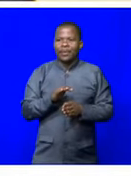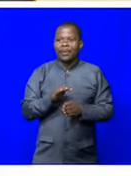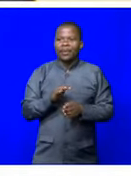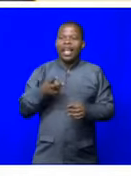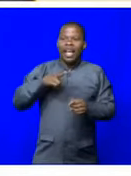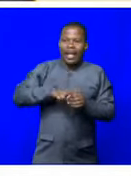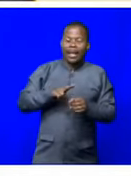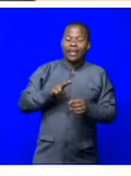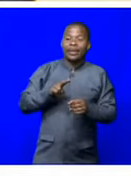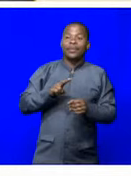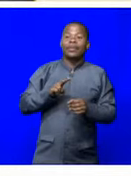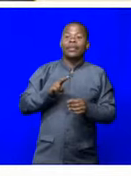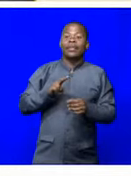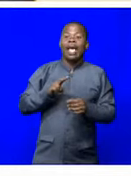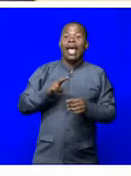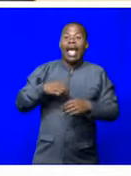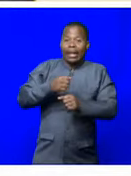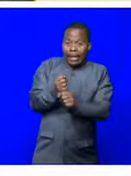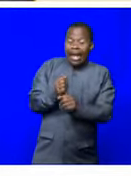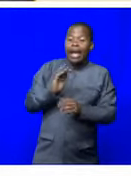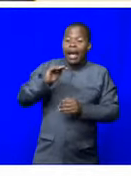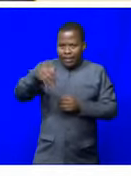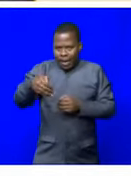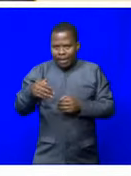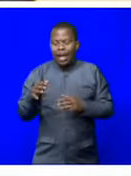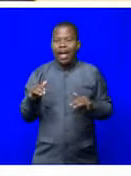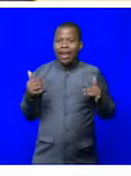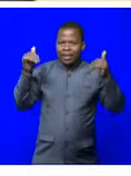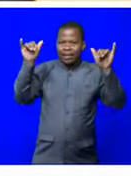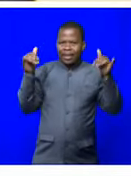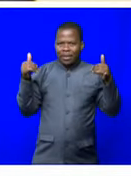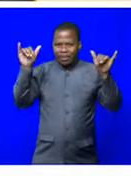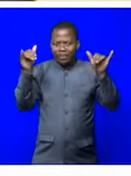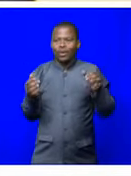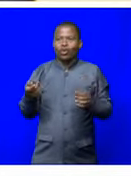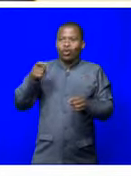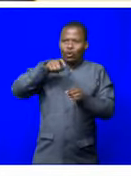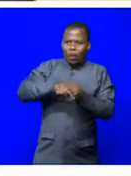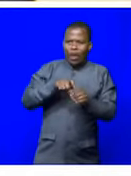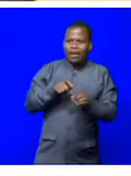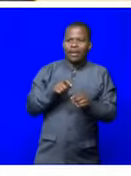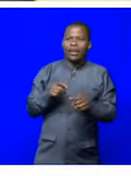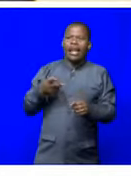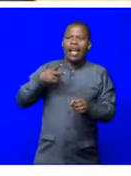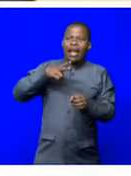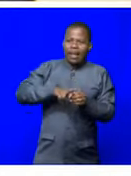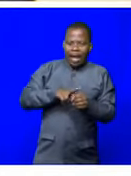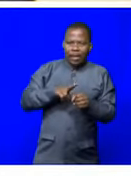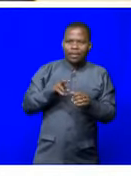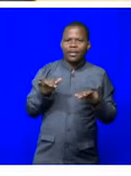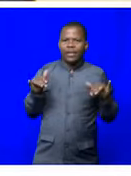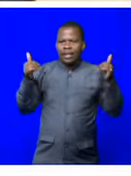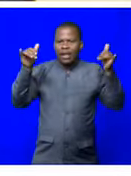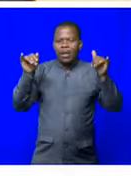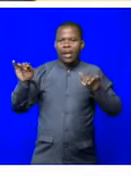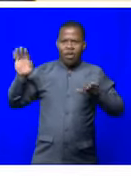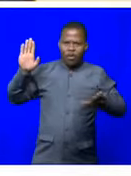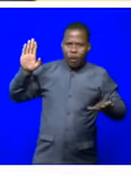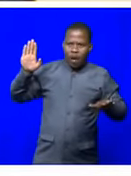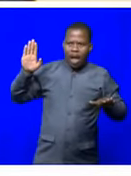Sabuka-ke ngakusasa sesivukela kulo mcimbi lo besiye kuwo. Lapha umsebenzi uhamba kahle kakhulu